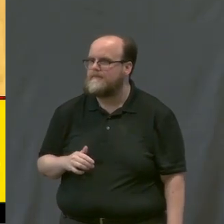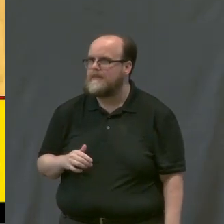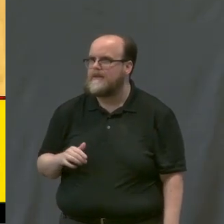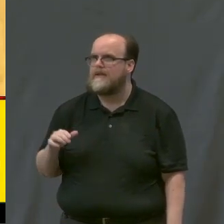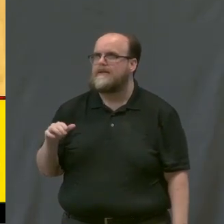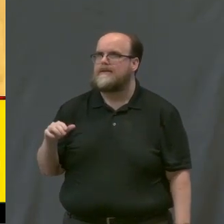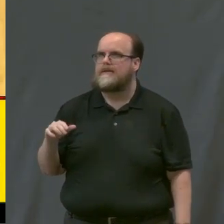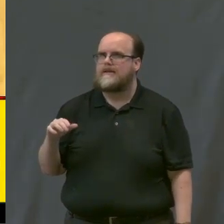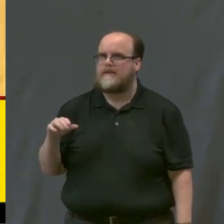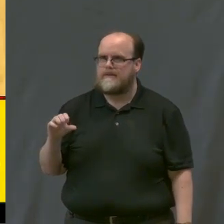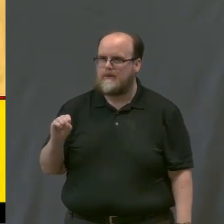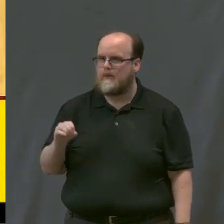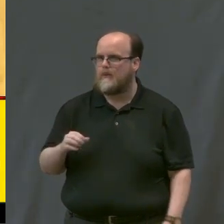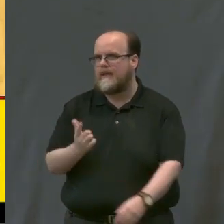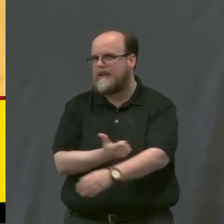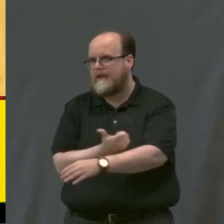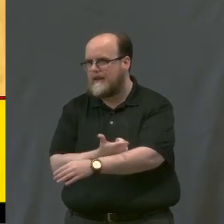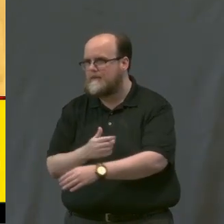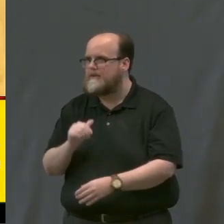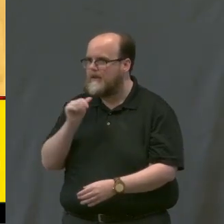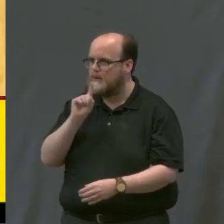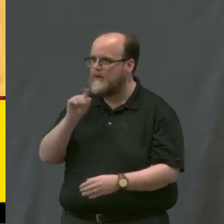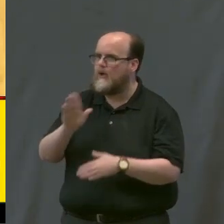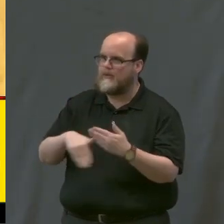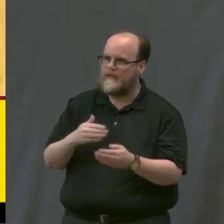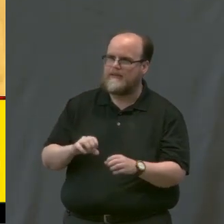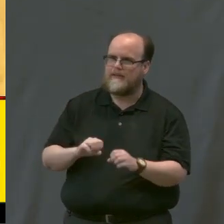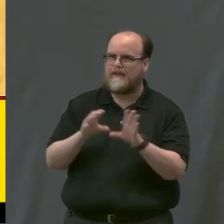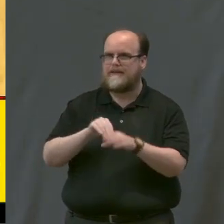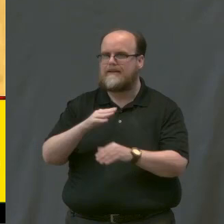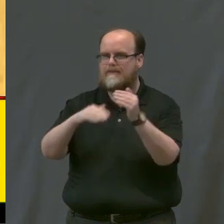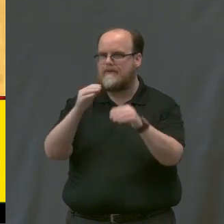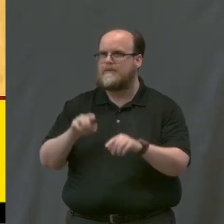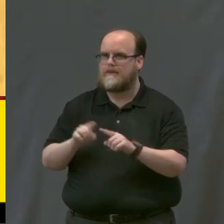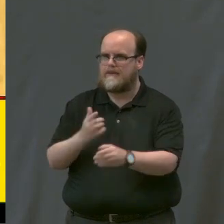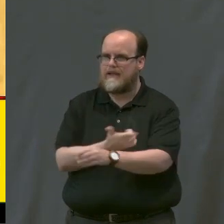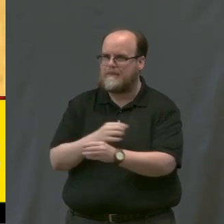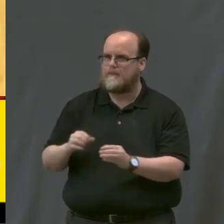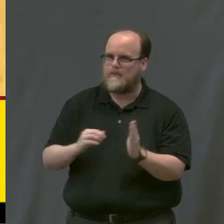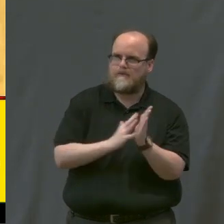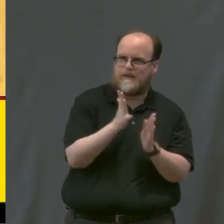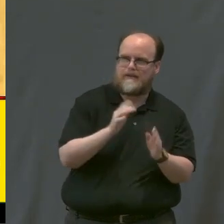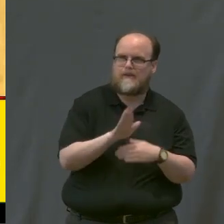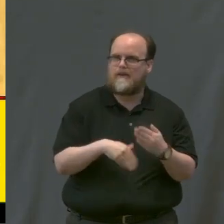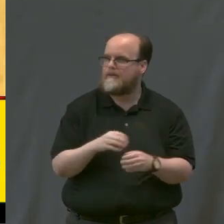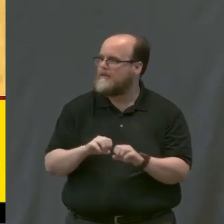So the Lamb is not really all the light. The Lamb reflects all the light. Yes, sir?